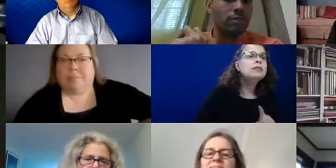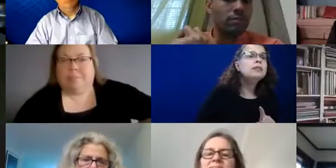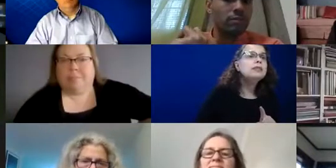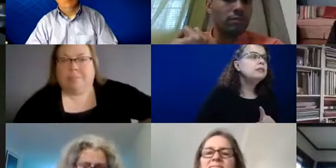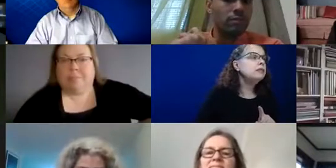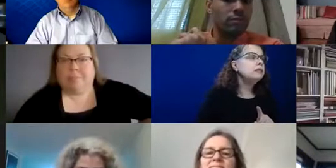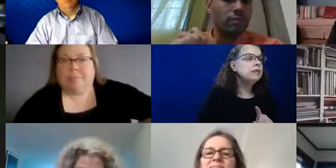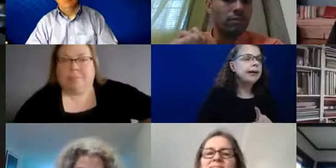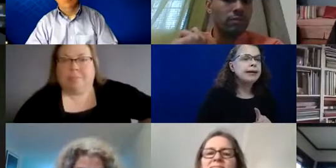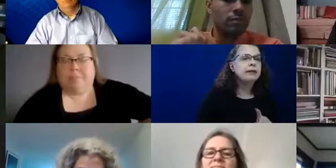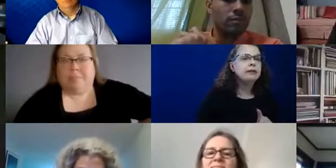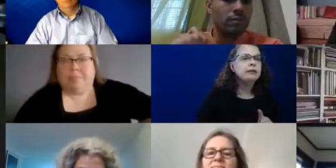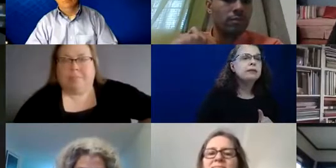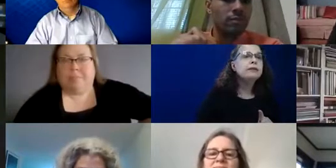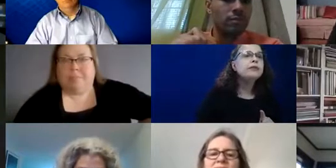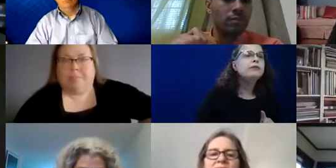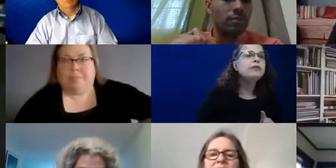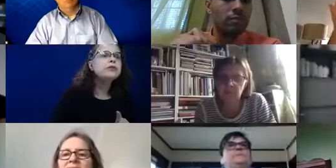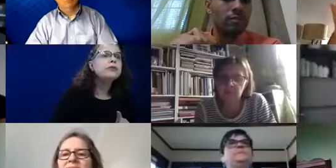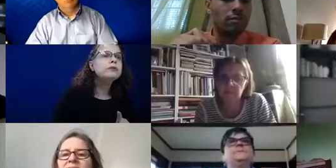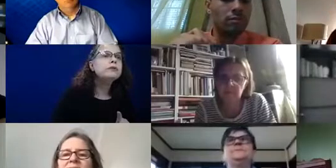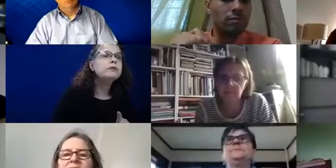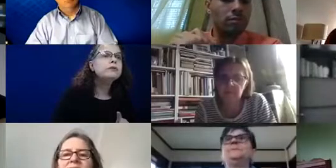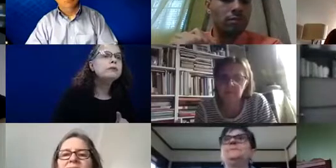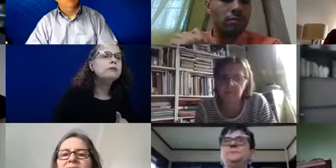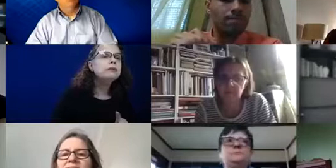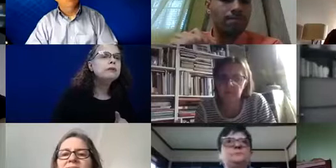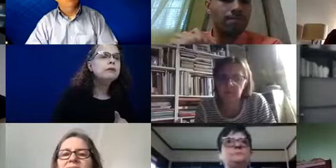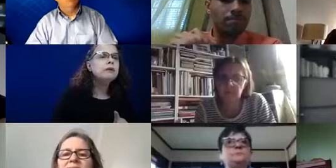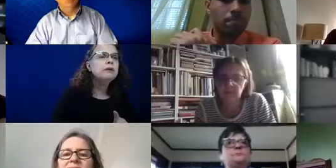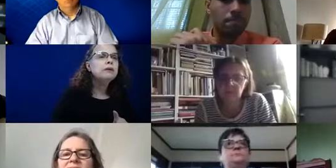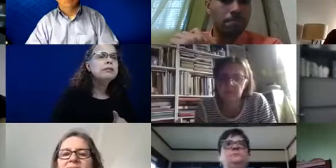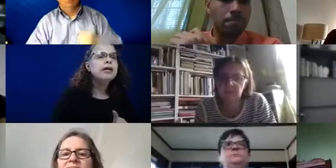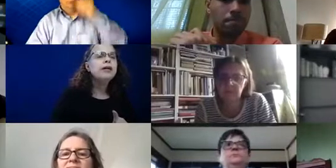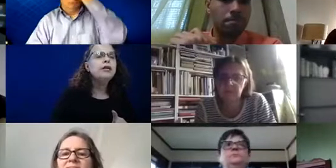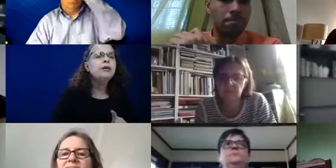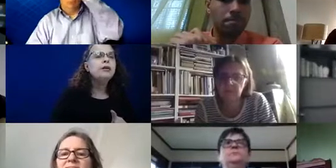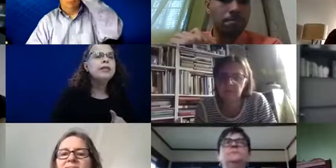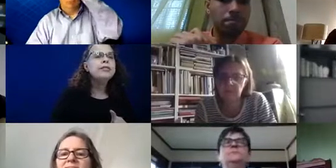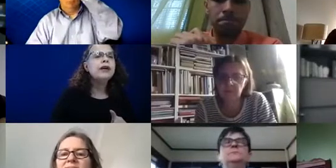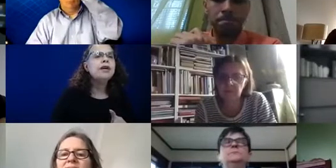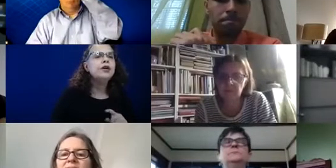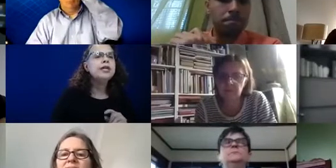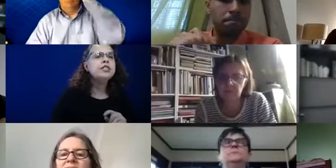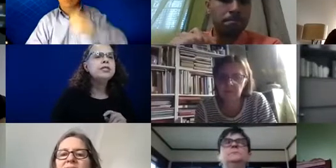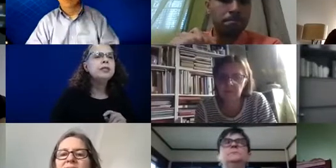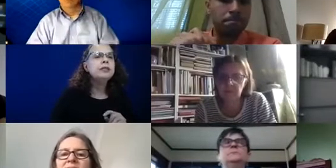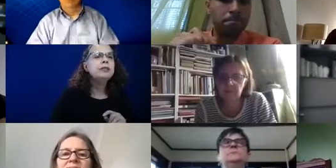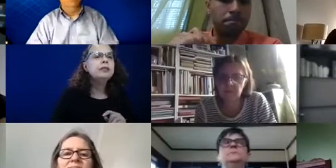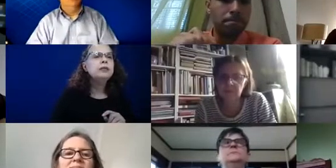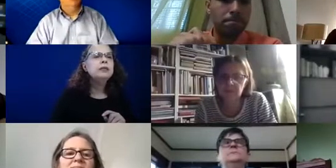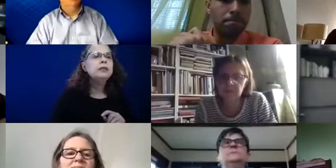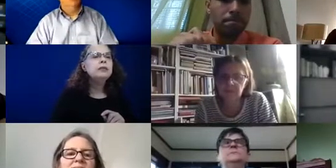1 second. I've just. Did anybody Sarah, else have? Sarah, can you get